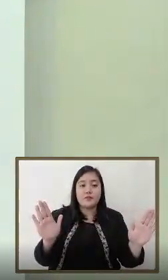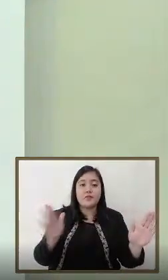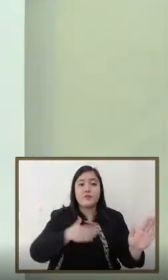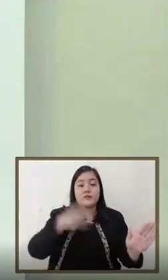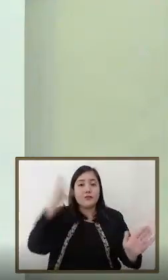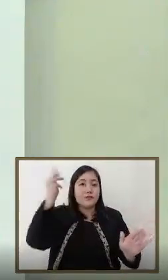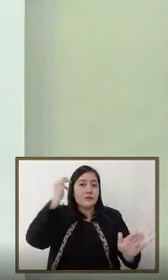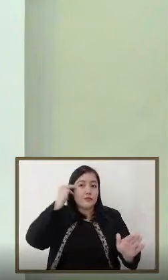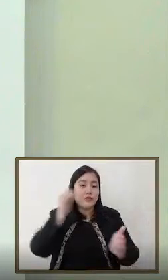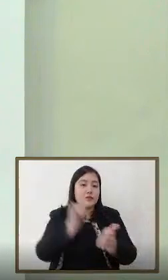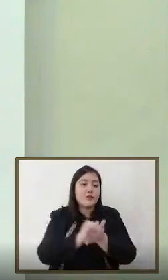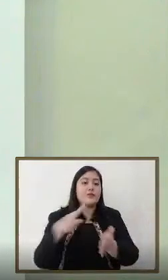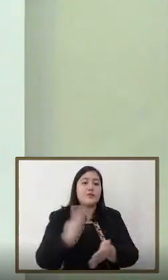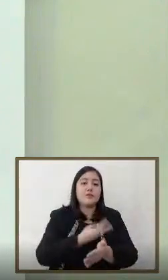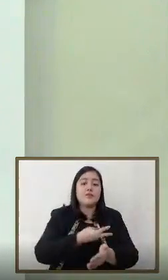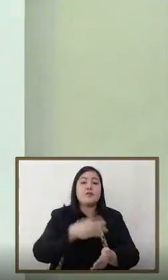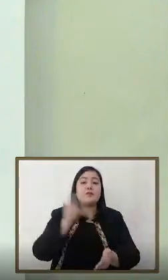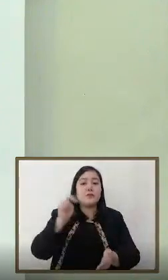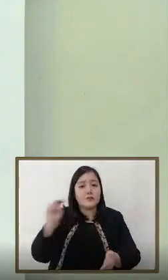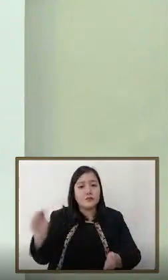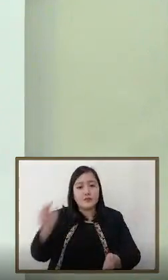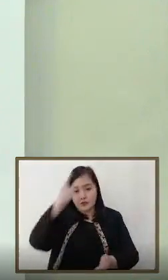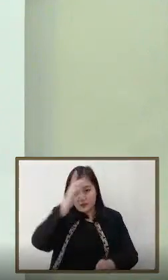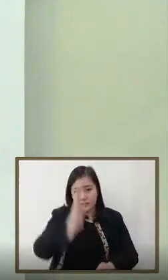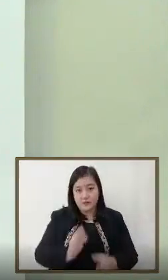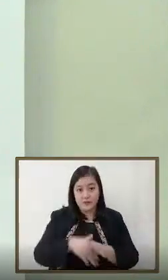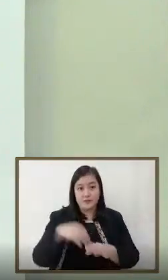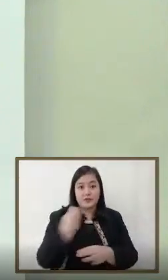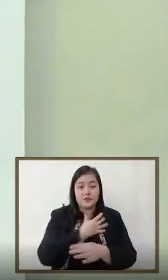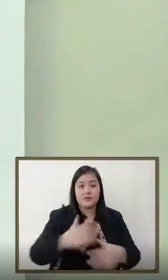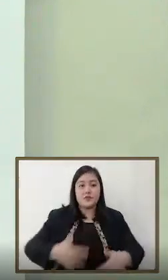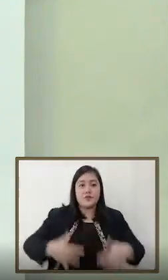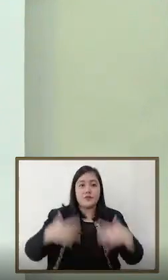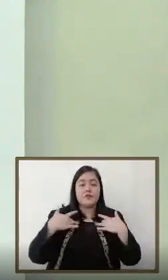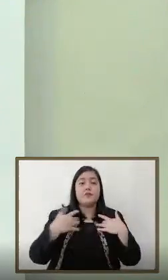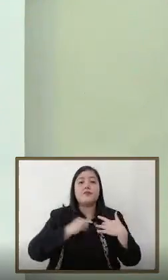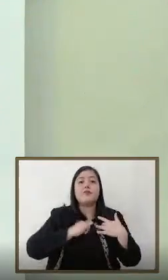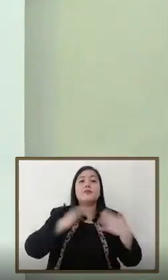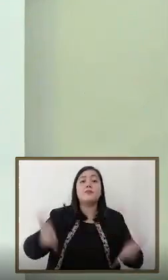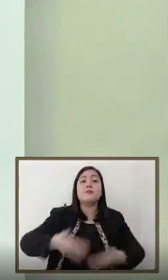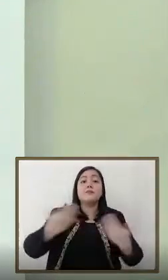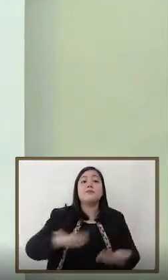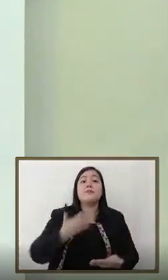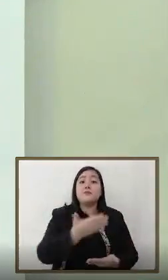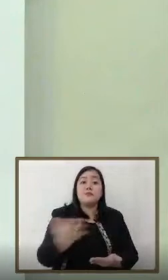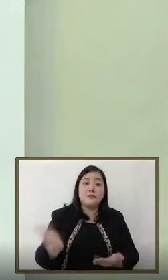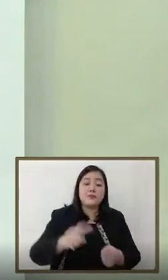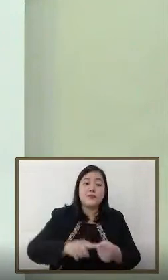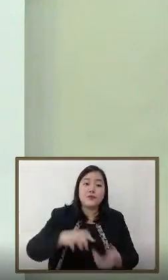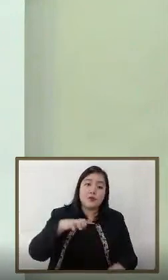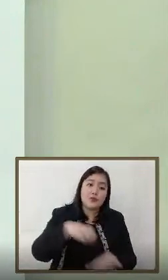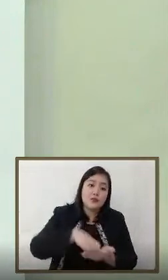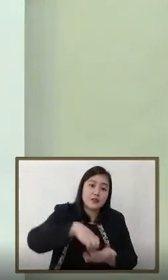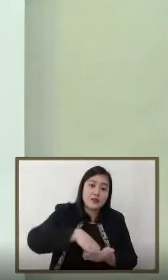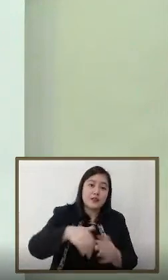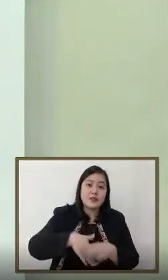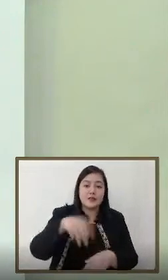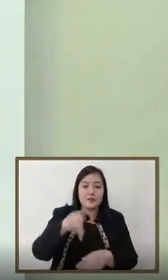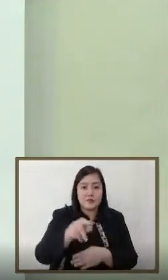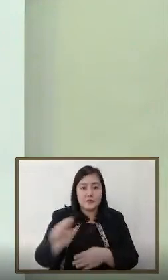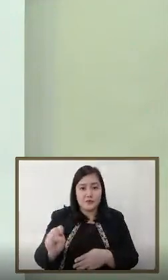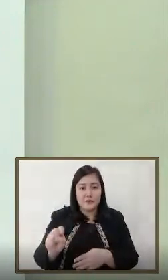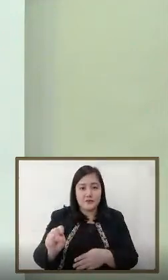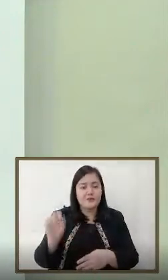life. And also, everyone, I encourage you to enroll in PSS. Yes, we are